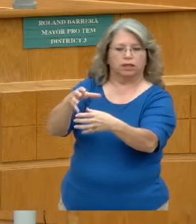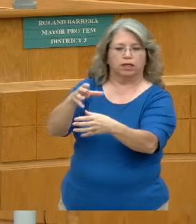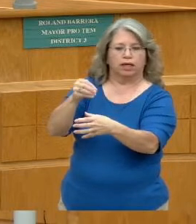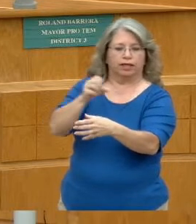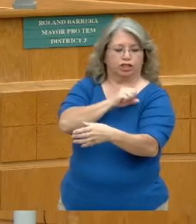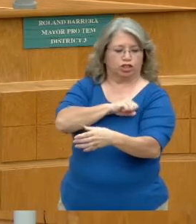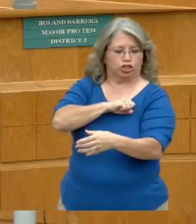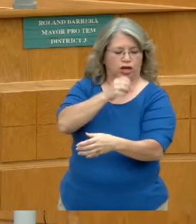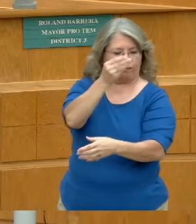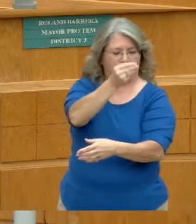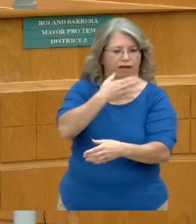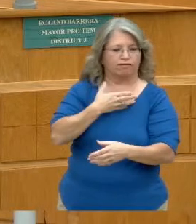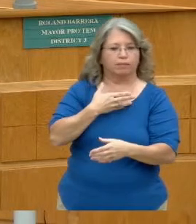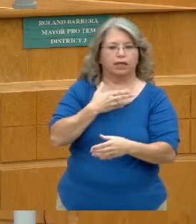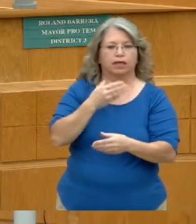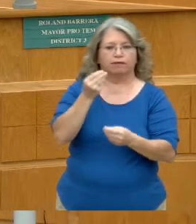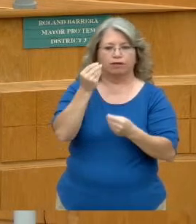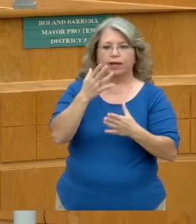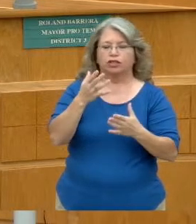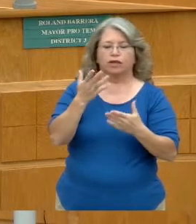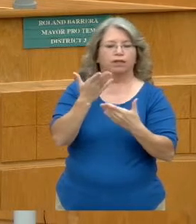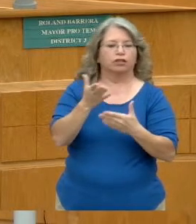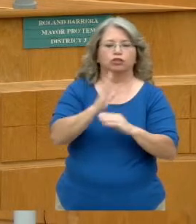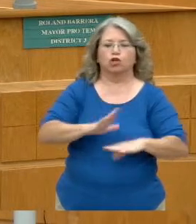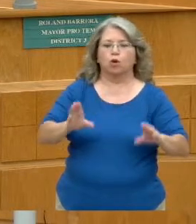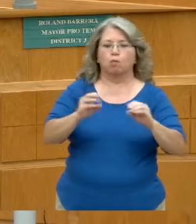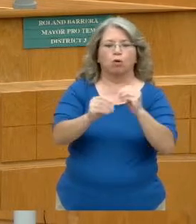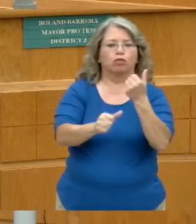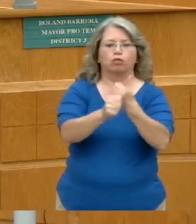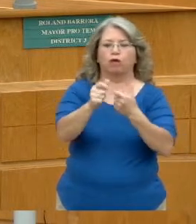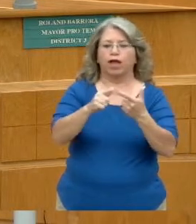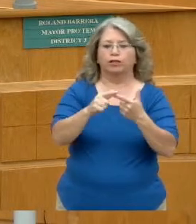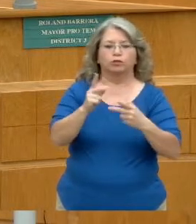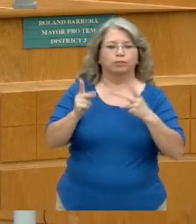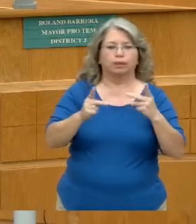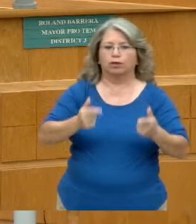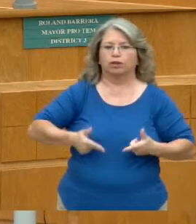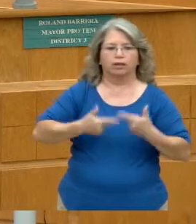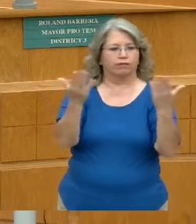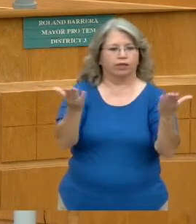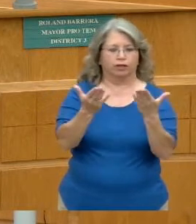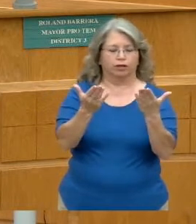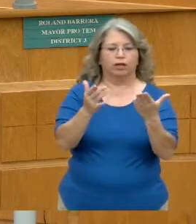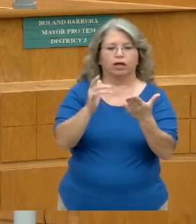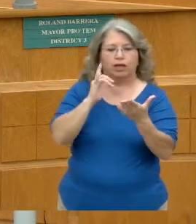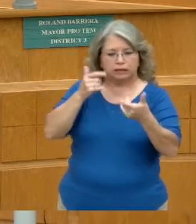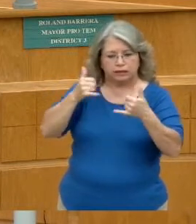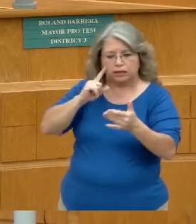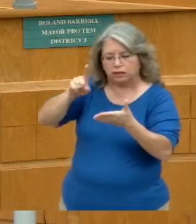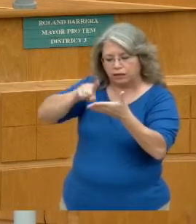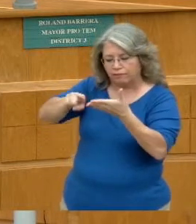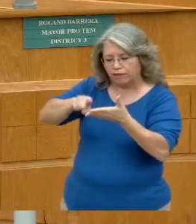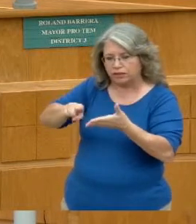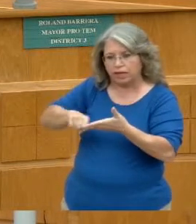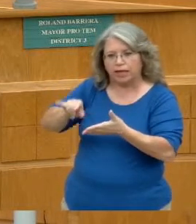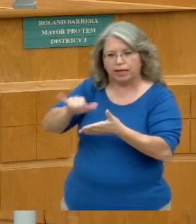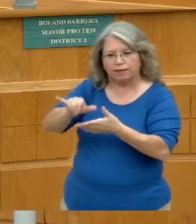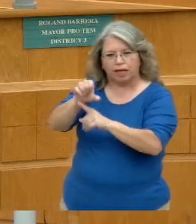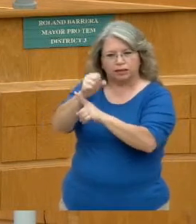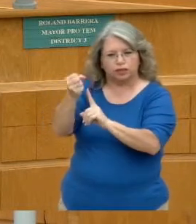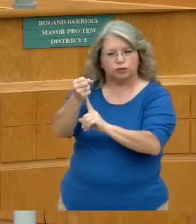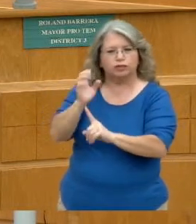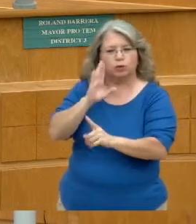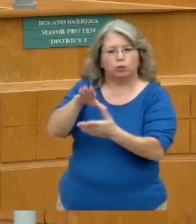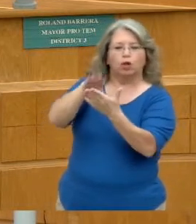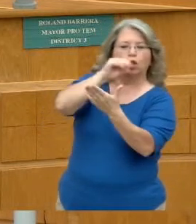the information there is no immediate threat to area residents. The incident is under investigation, and we will learn more in the coming days.